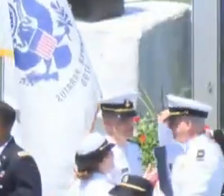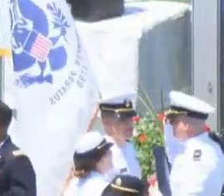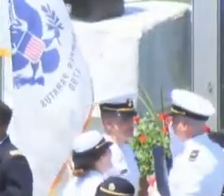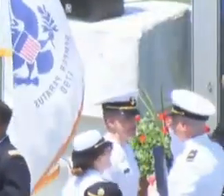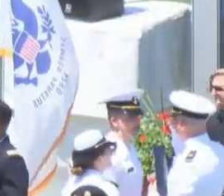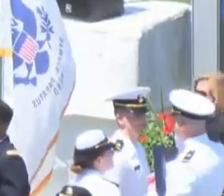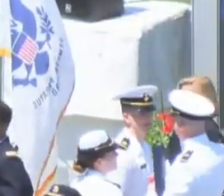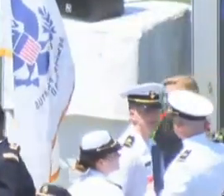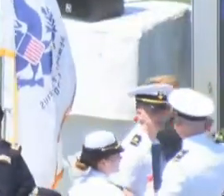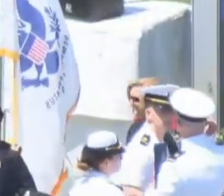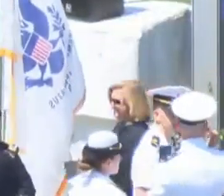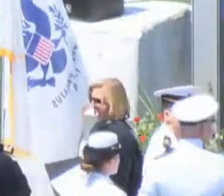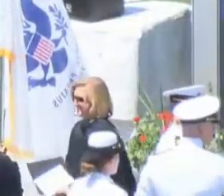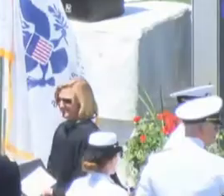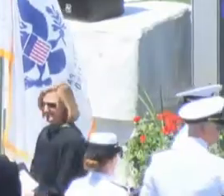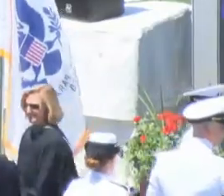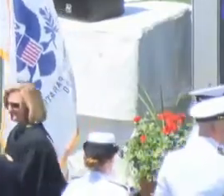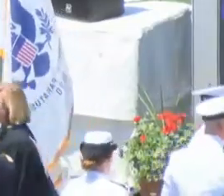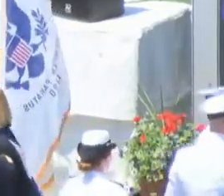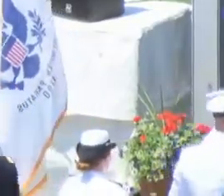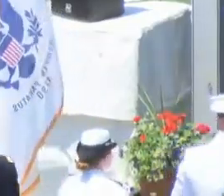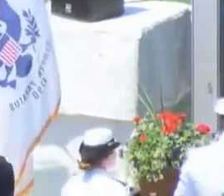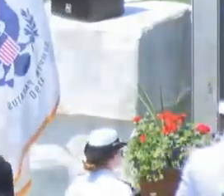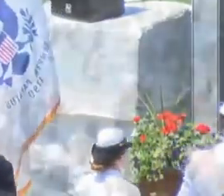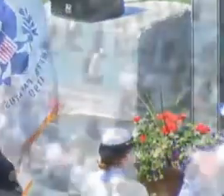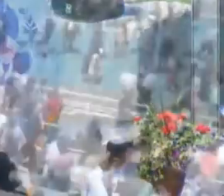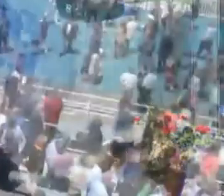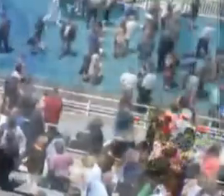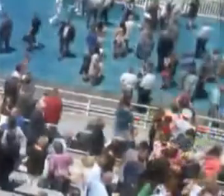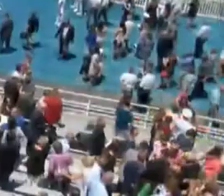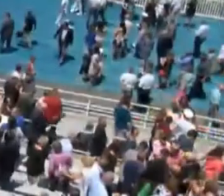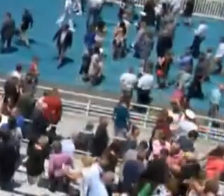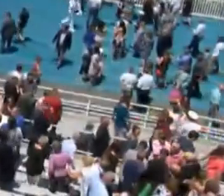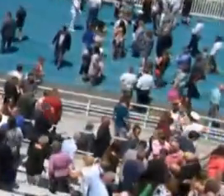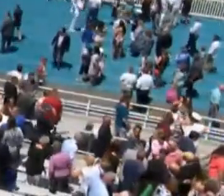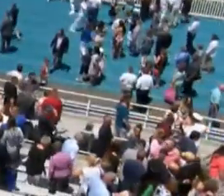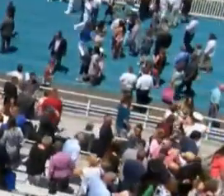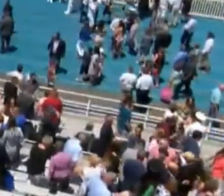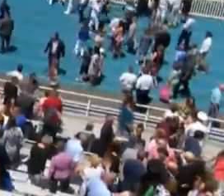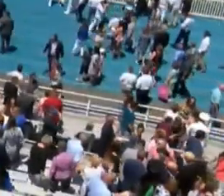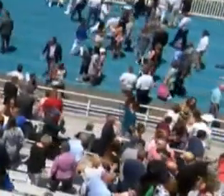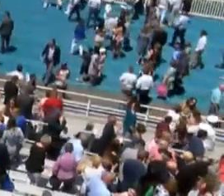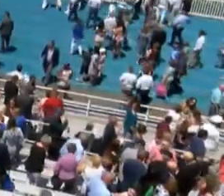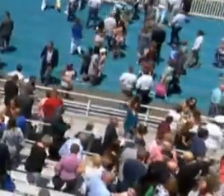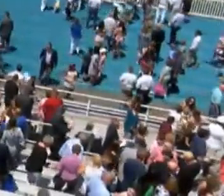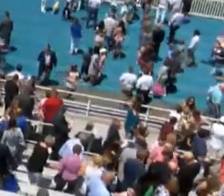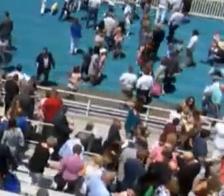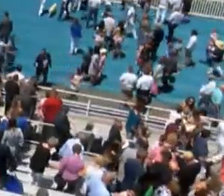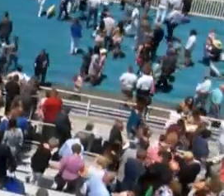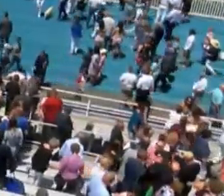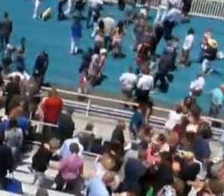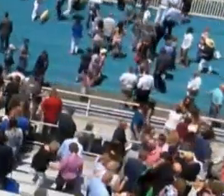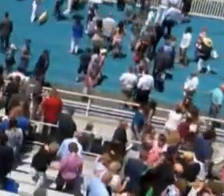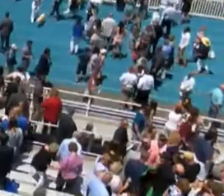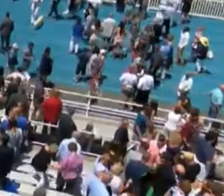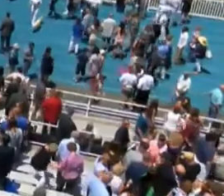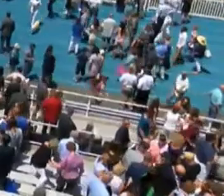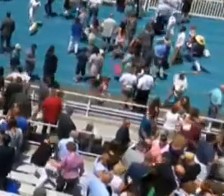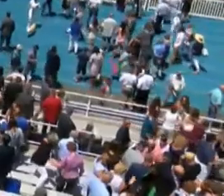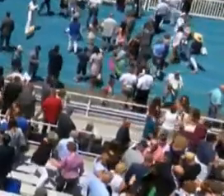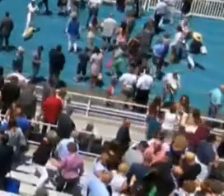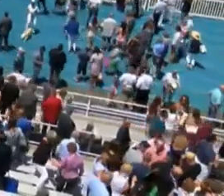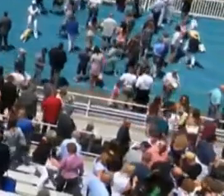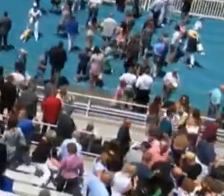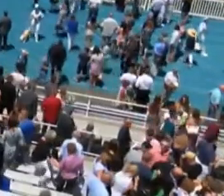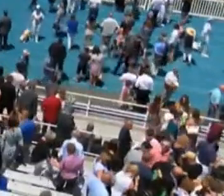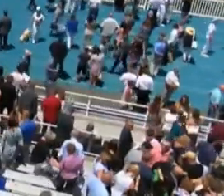and Pilots, MEBA Union, the Marine Engineers Beneficial Association, the Storm the Hill Gang,